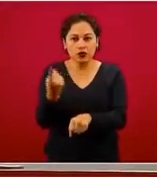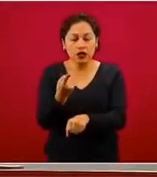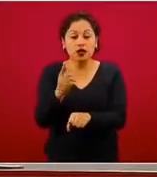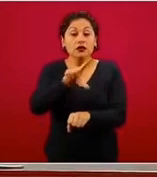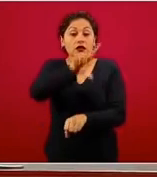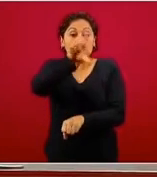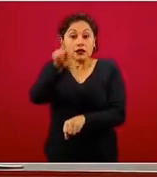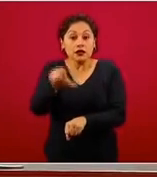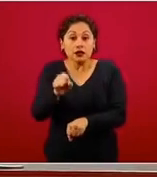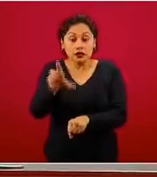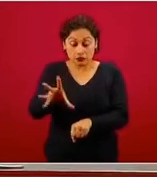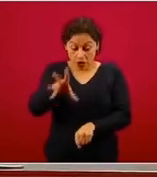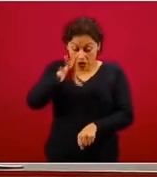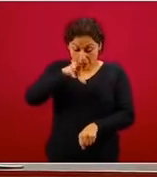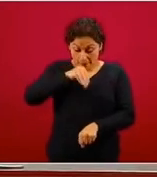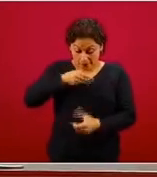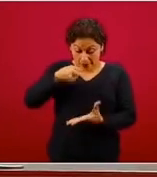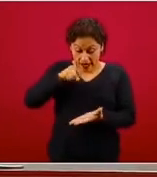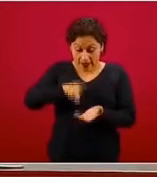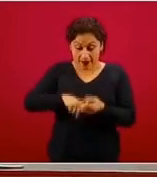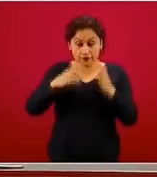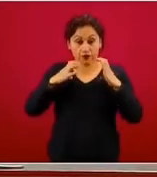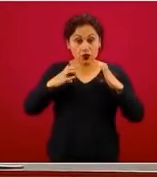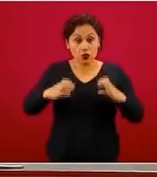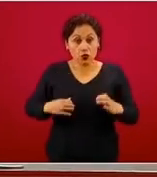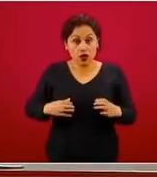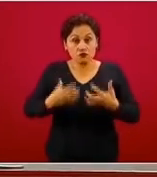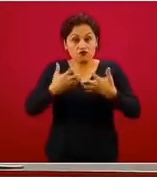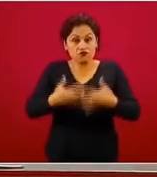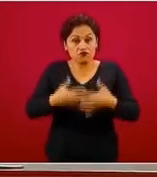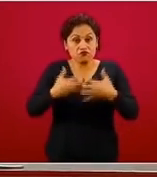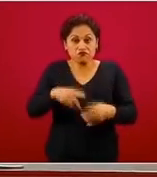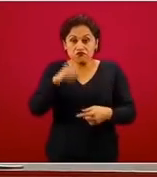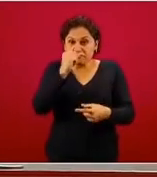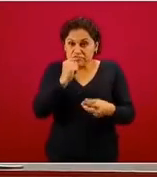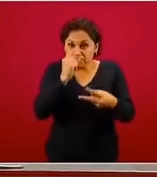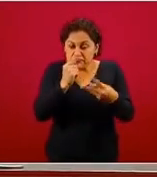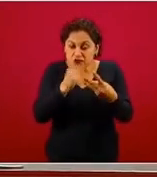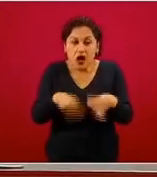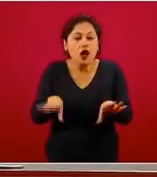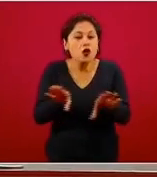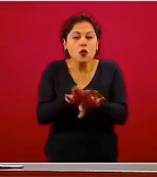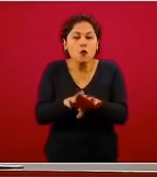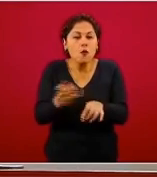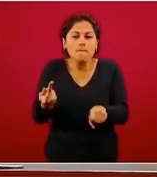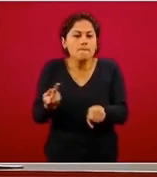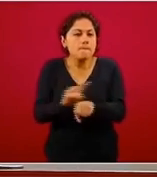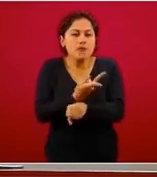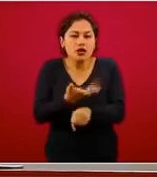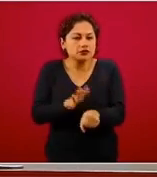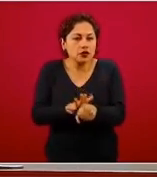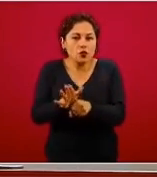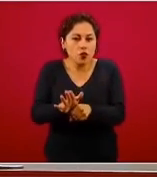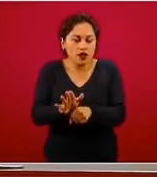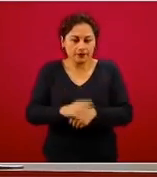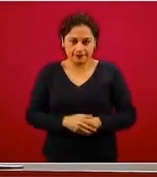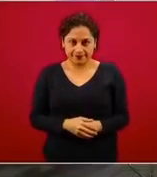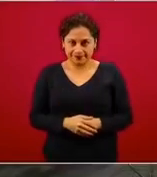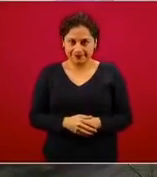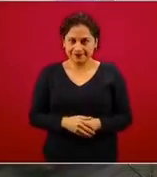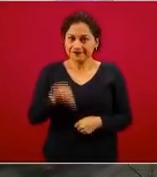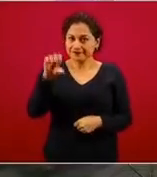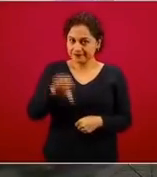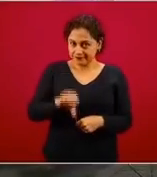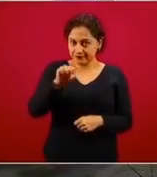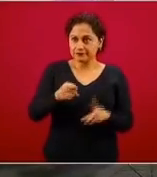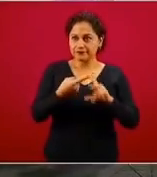what ocurren are a the nivel de los alterations pulmones, a that nivel del sistema inmune, a occur nivel del at the sistema level of our circulatorio, lungs, of etc. our circulatory Entonces, hoy system, vamos a empezar, etc.